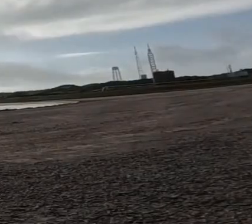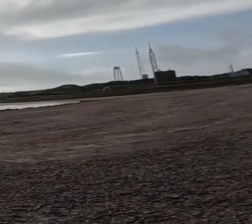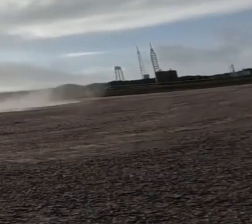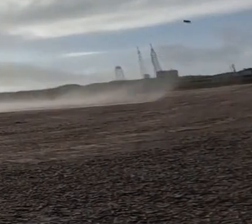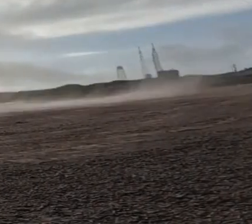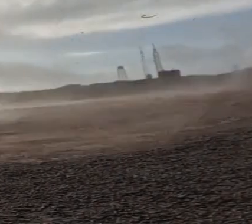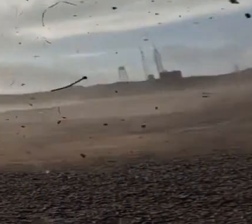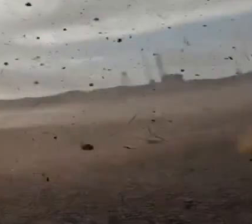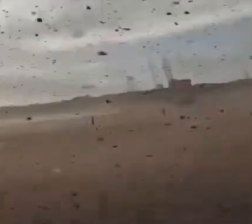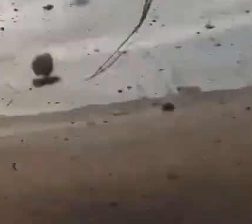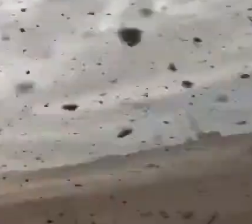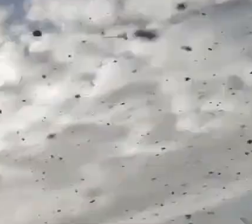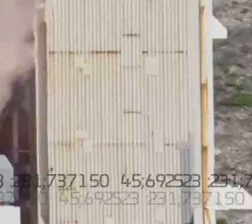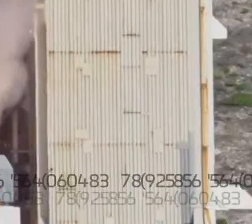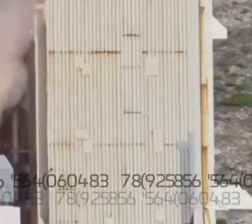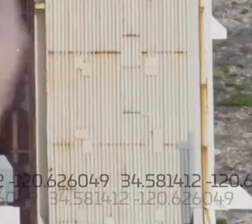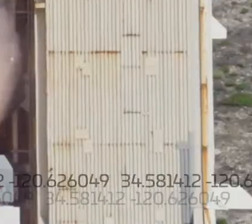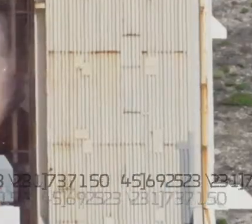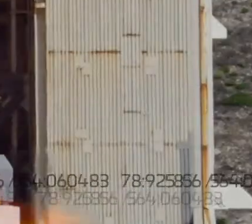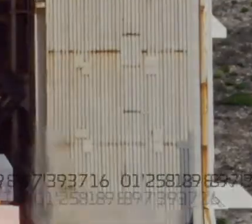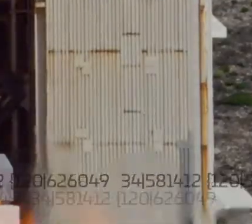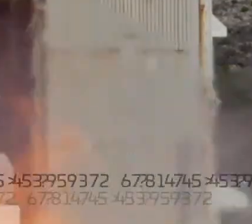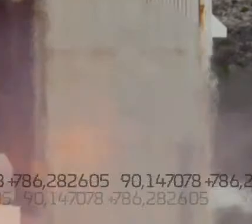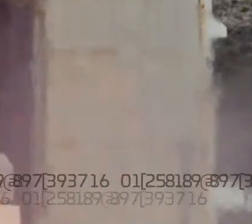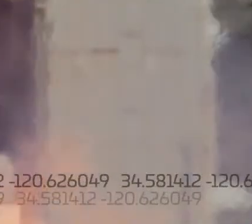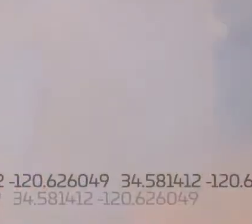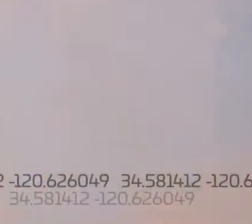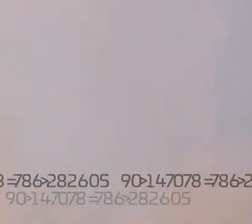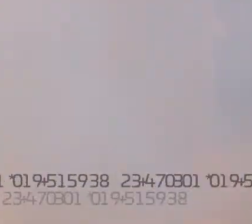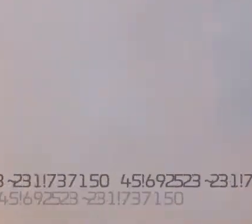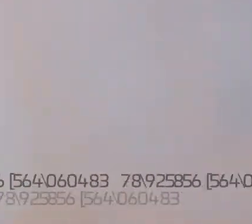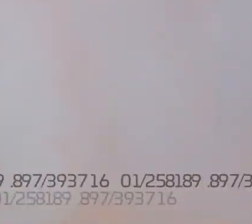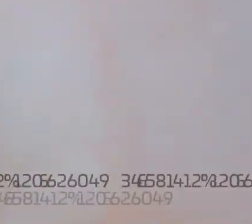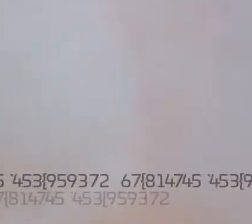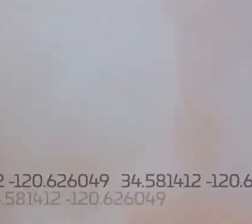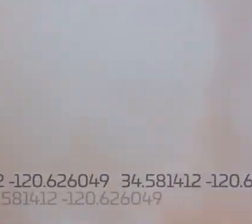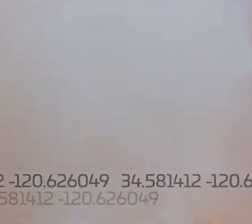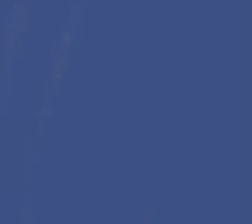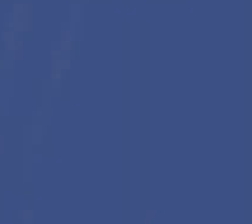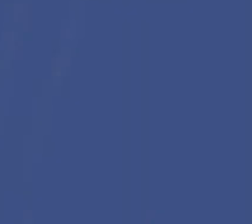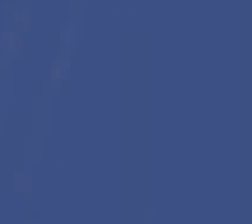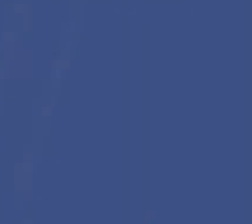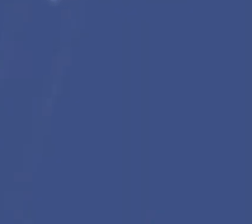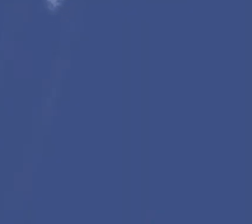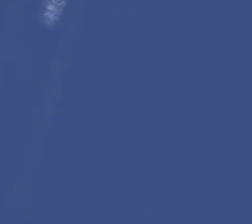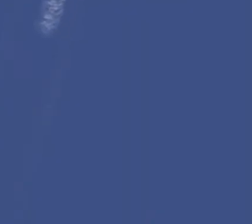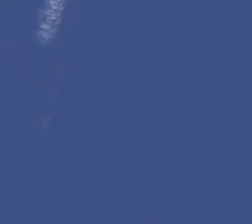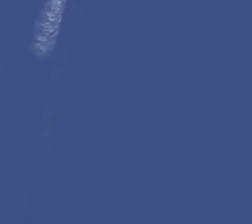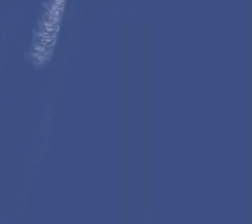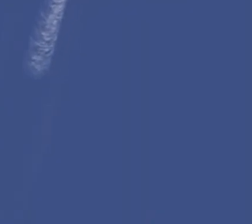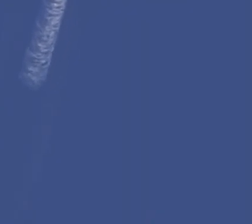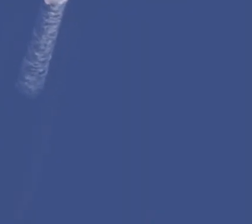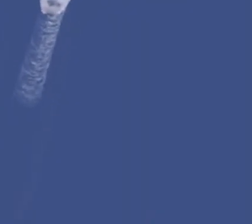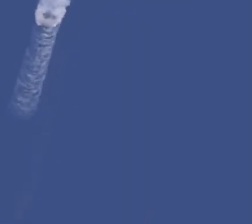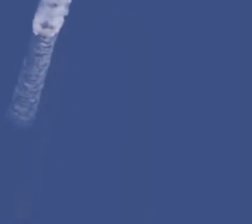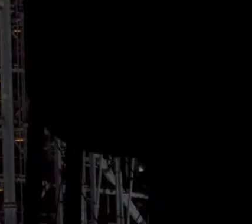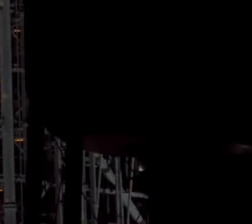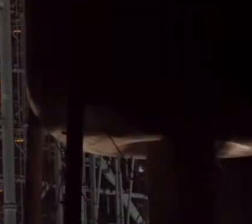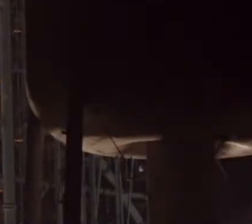Yes! Tango down to nominal. Fighting down to SC off. Bring in SC off.